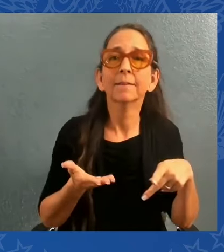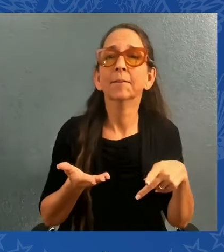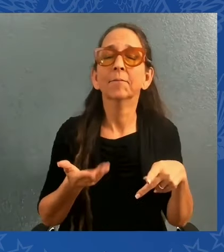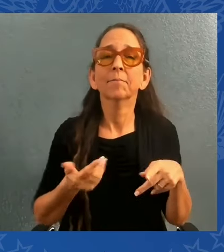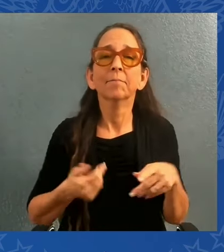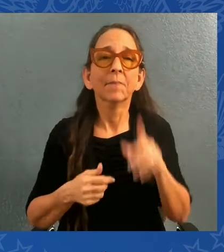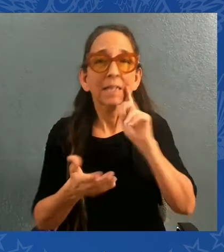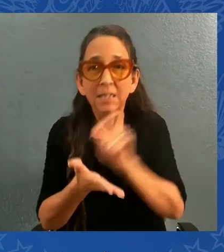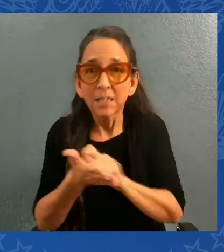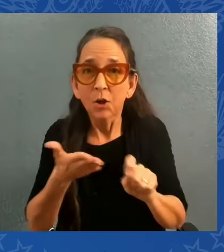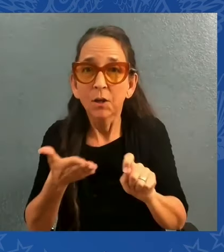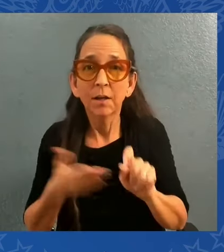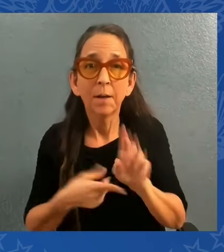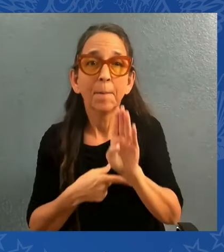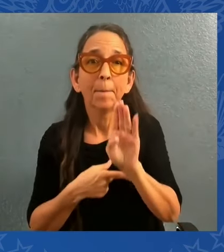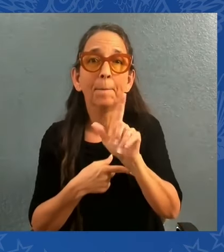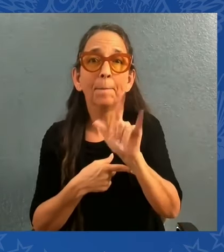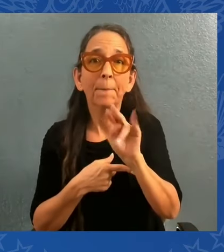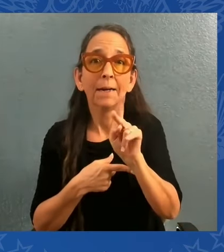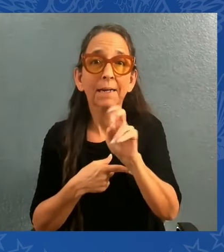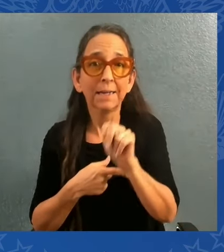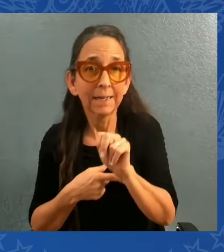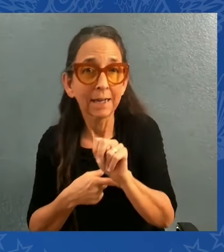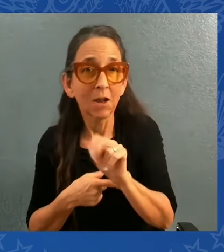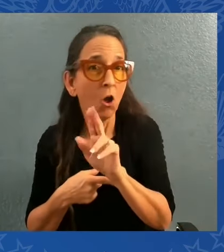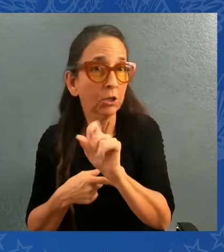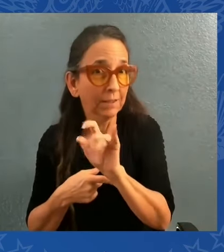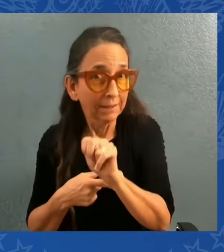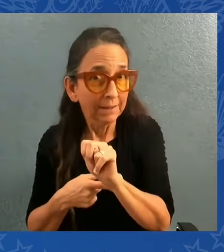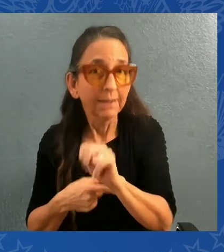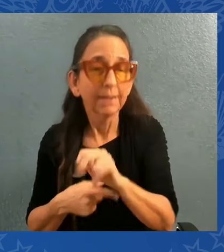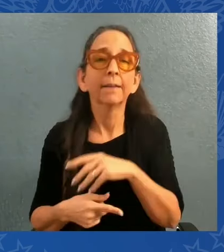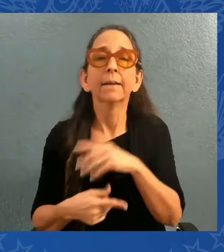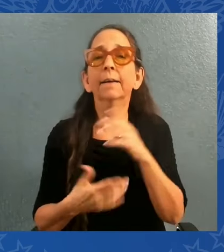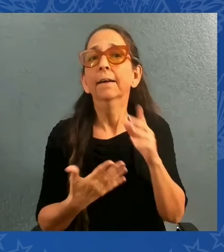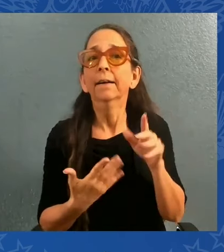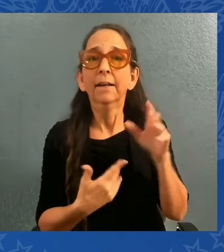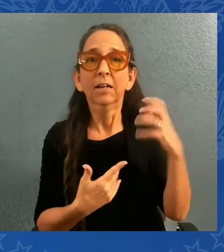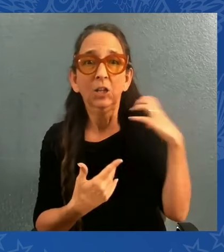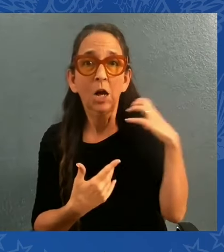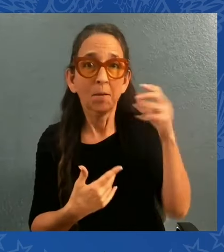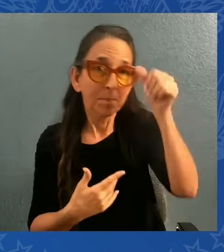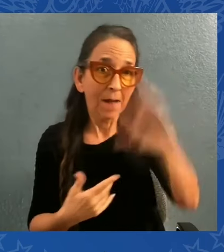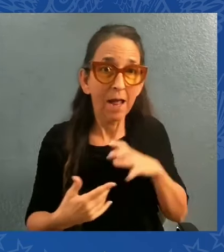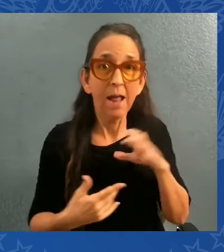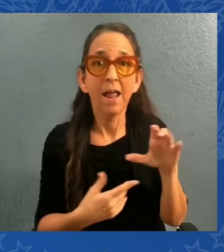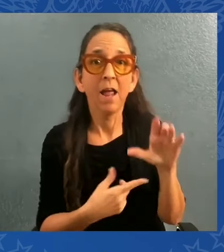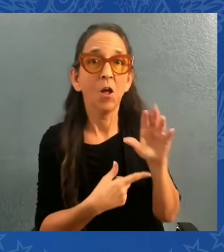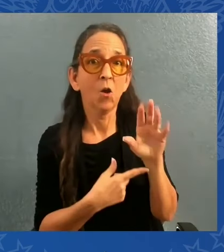Austin, McDonough, Mayorkas, Chairman Brown, most importantly, our